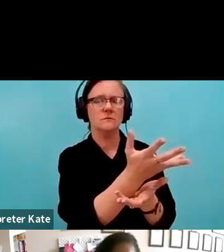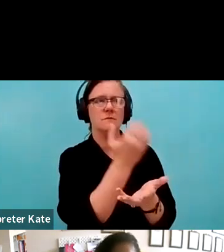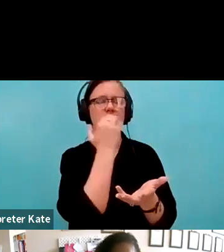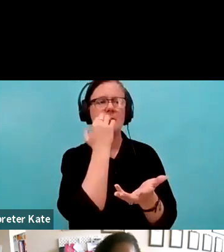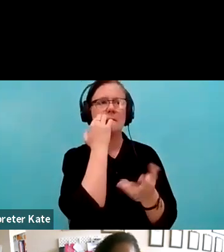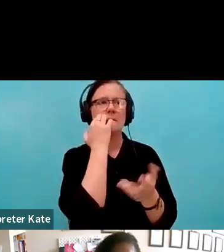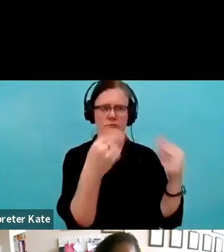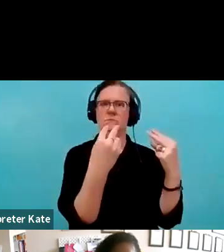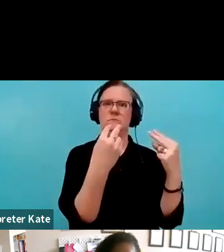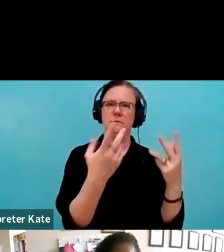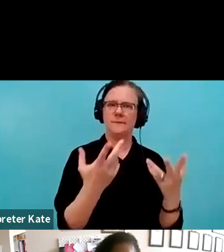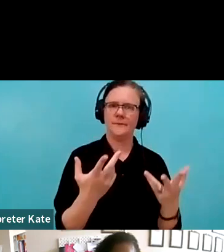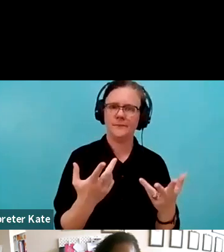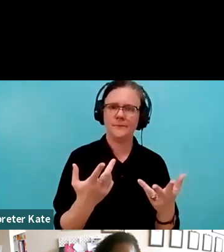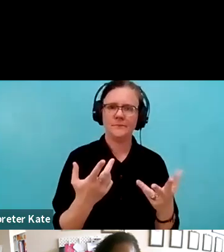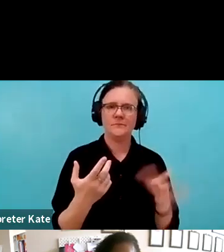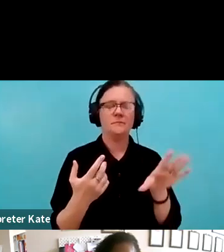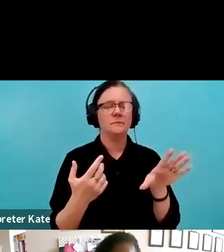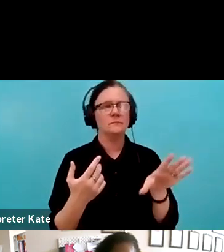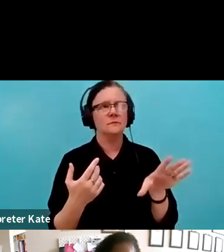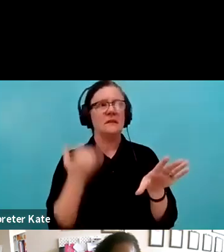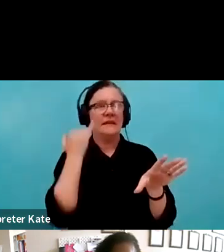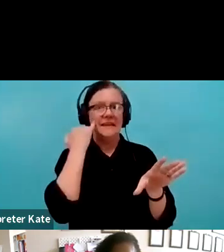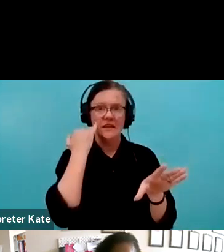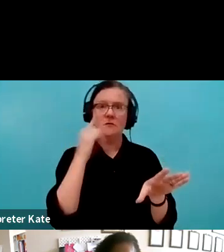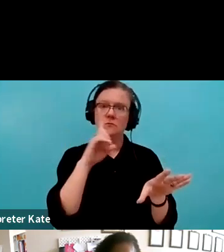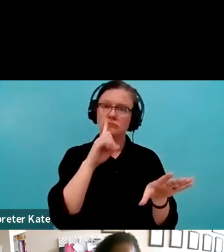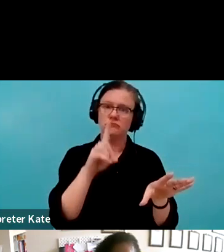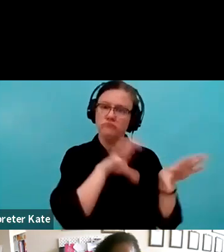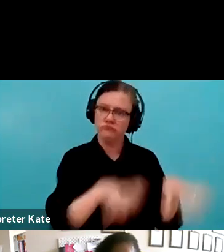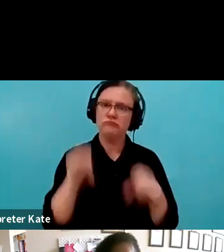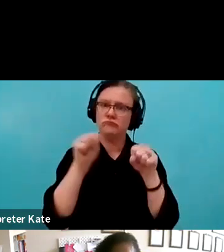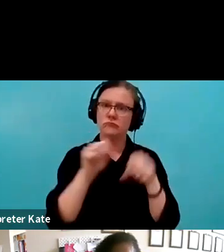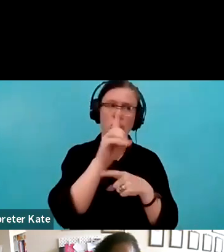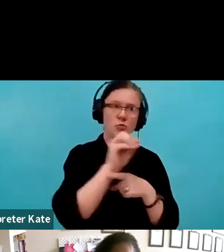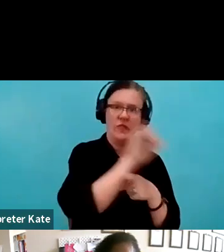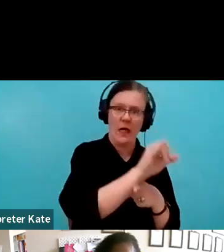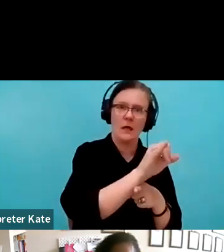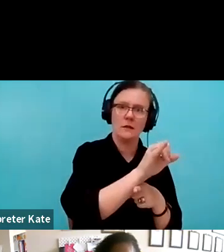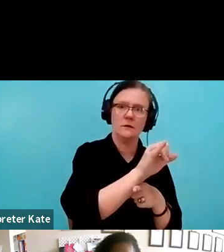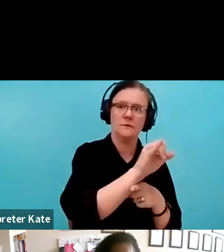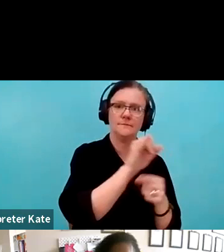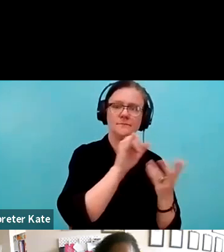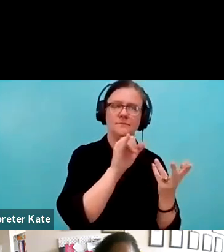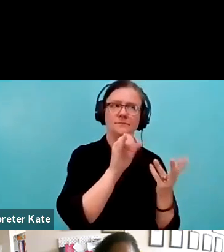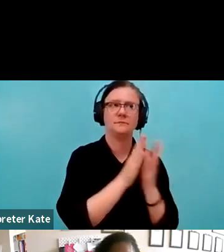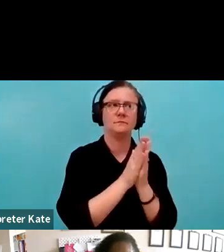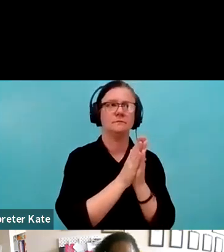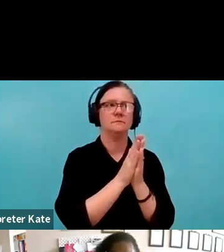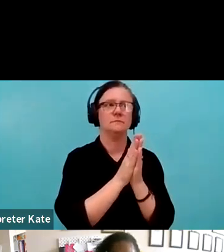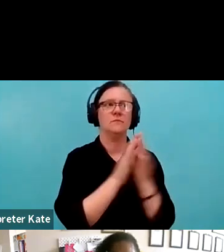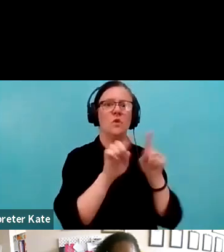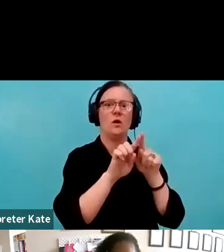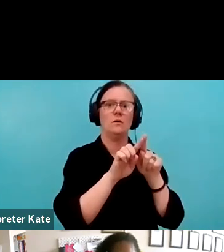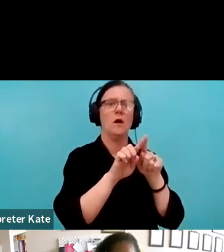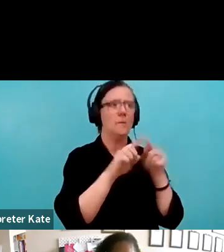And when you do that, not only are you're also modeling for other